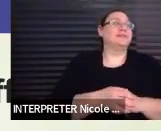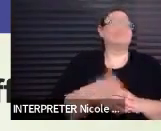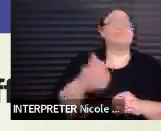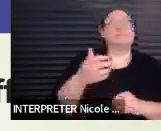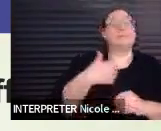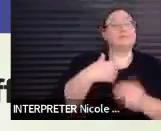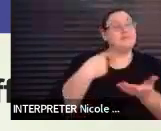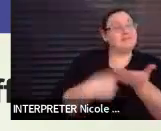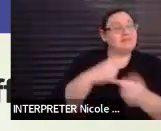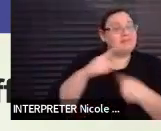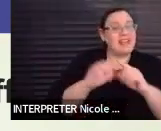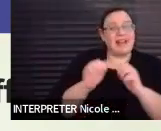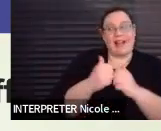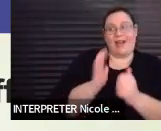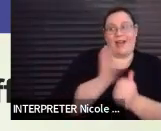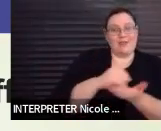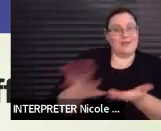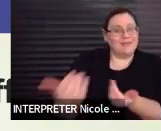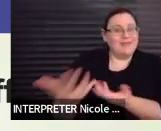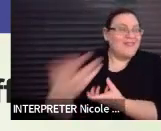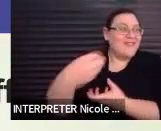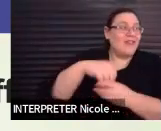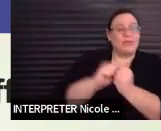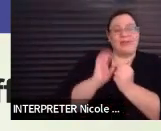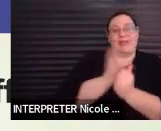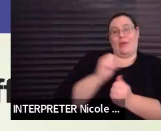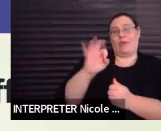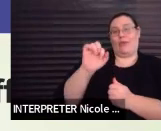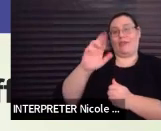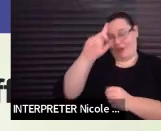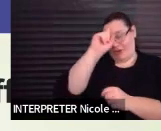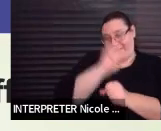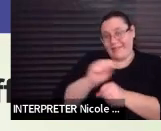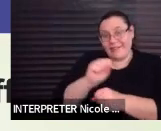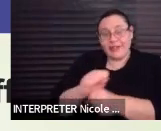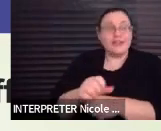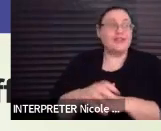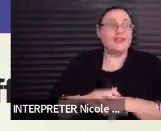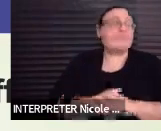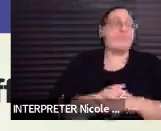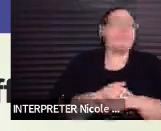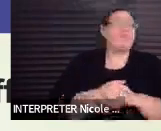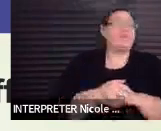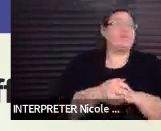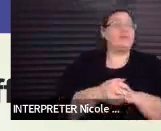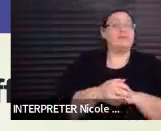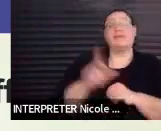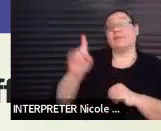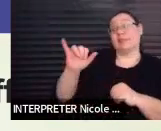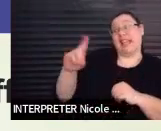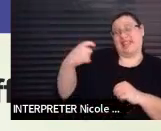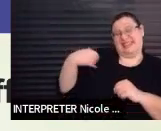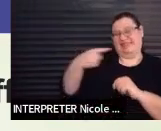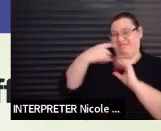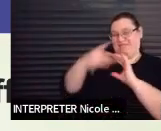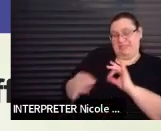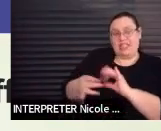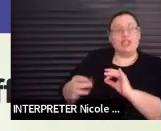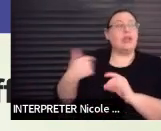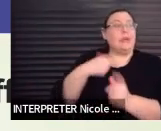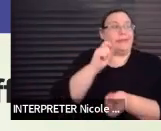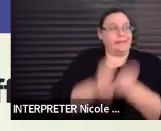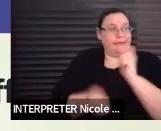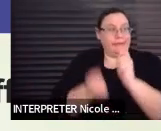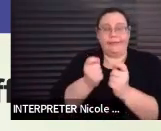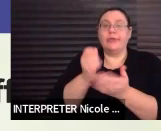about how we involved our students in our OFAR efforts. So as David mentioned, we revised course